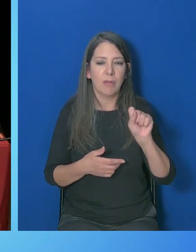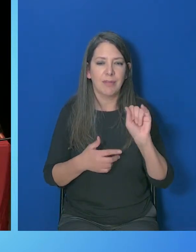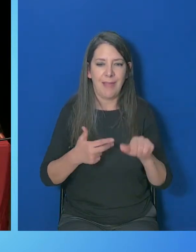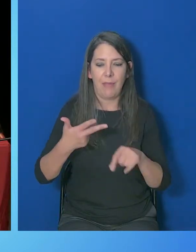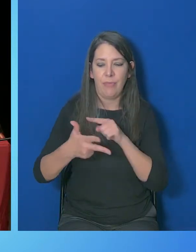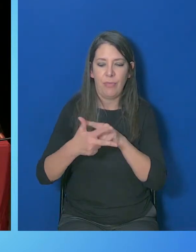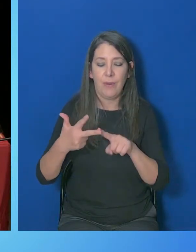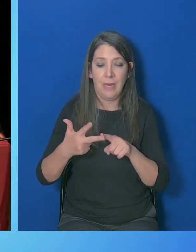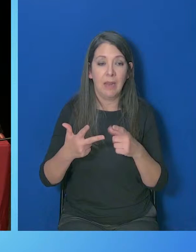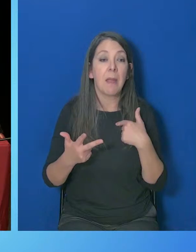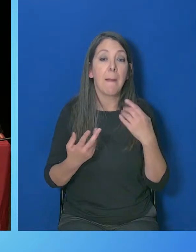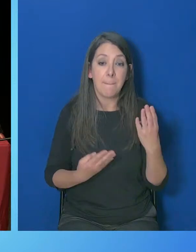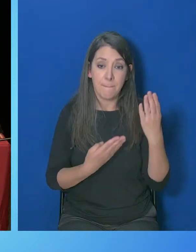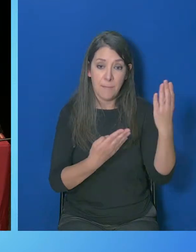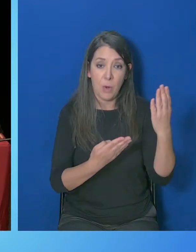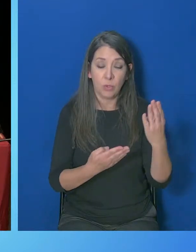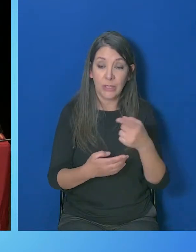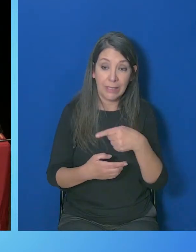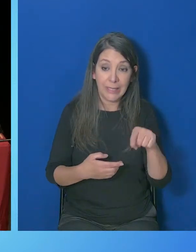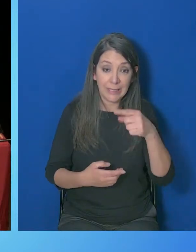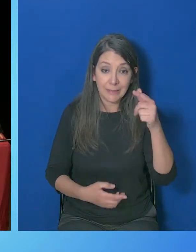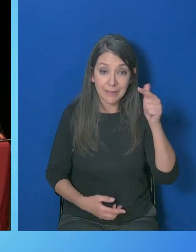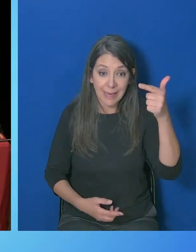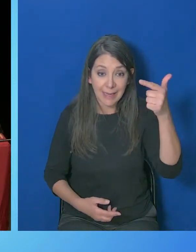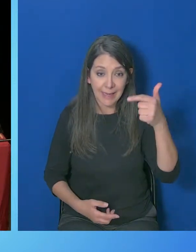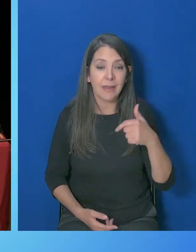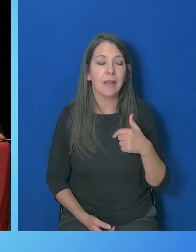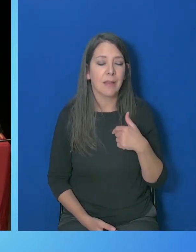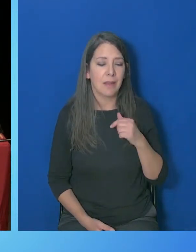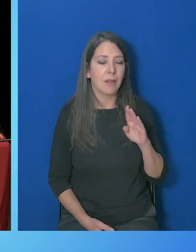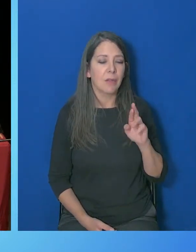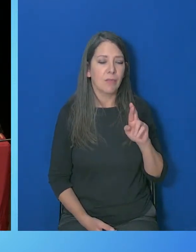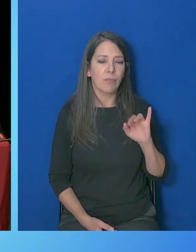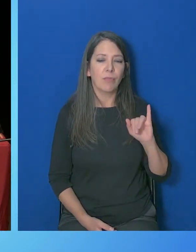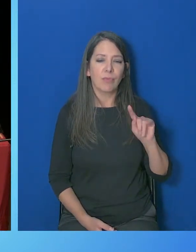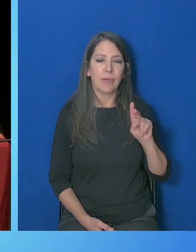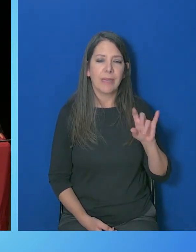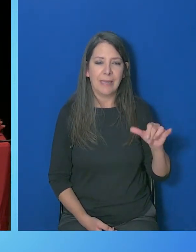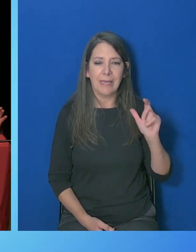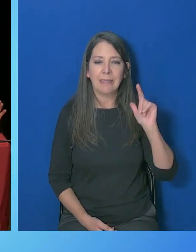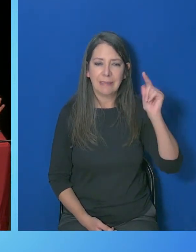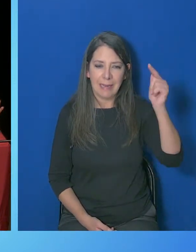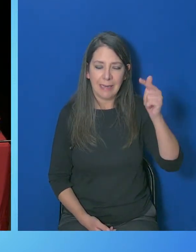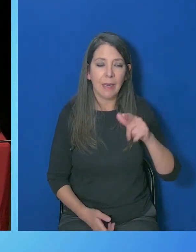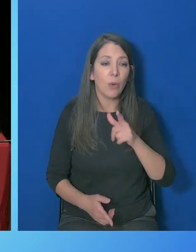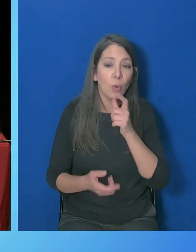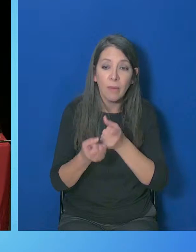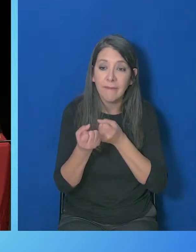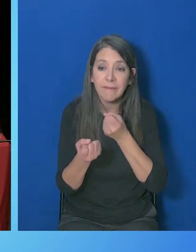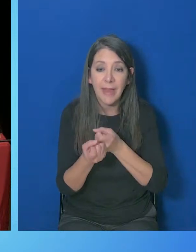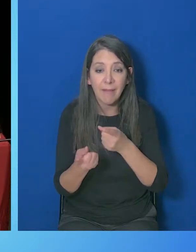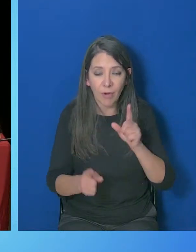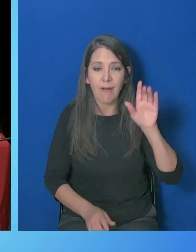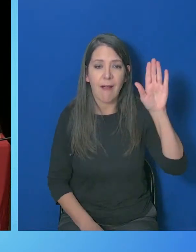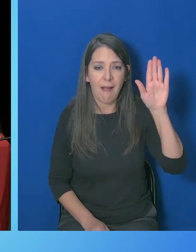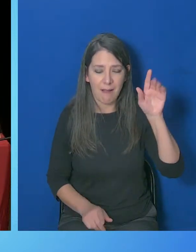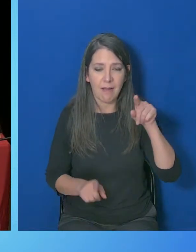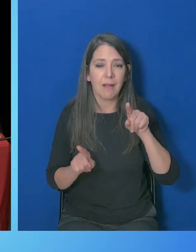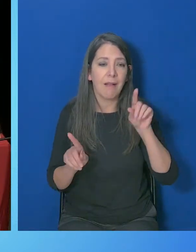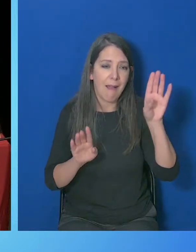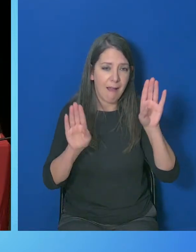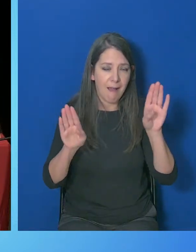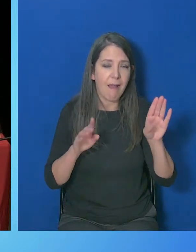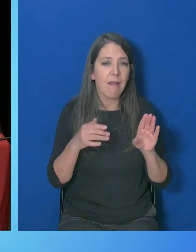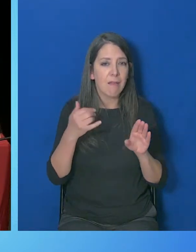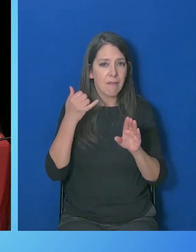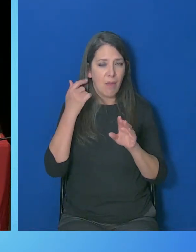I have a motion. Do I have a second? I'll second. All those in favor say aye. Aye. Aye. Aye.